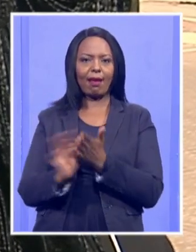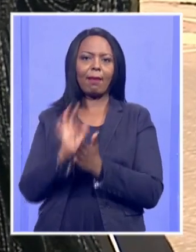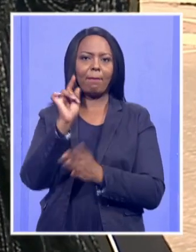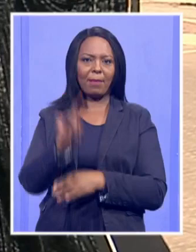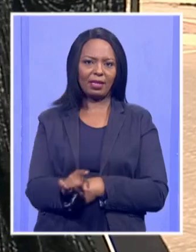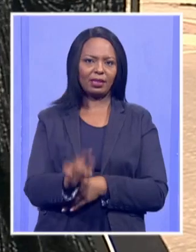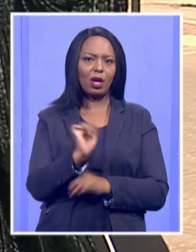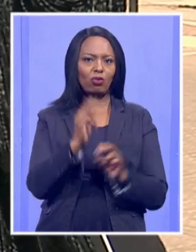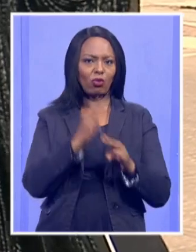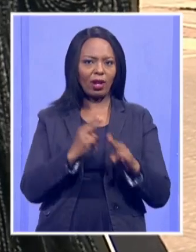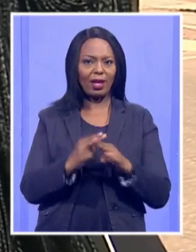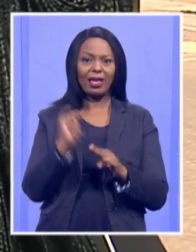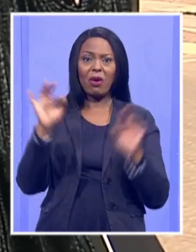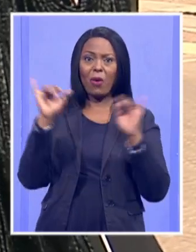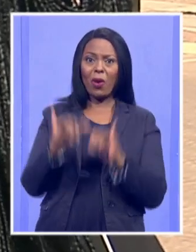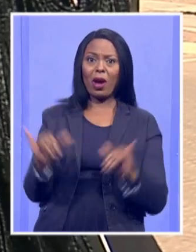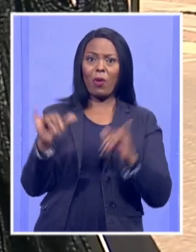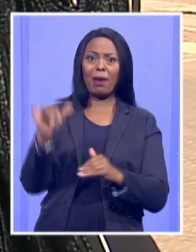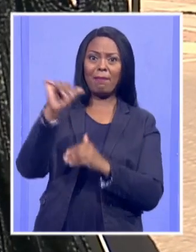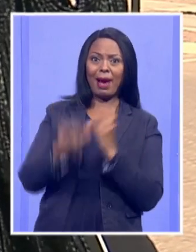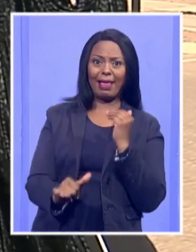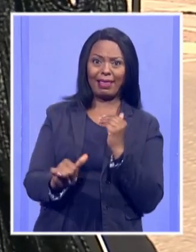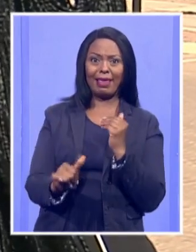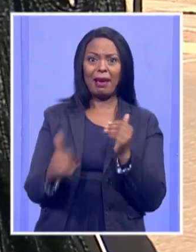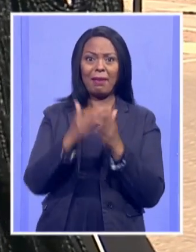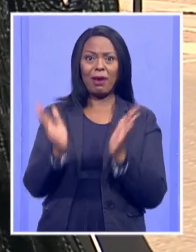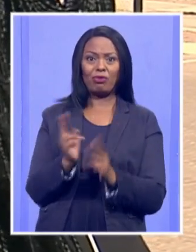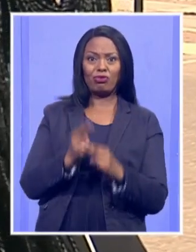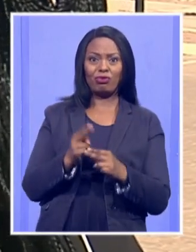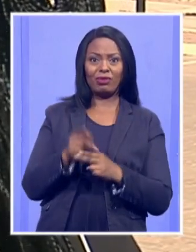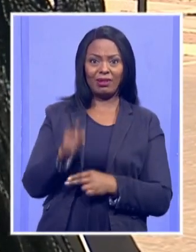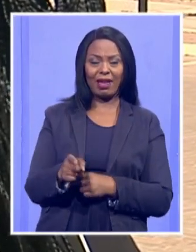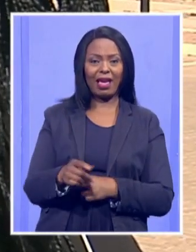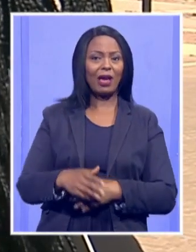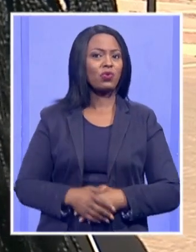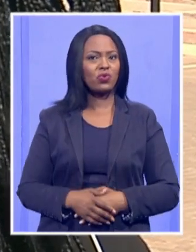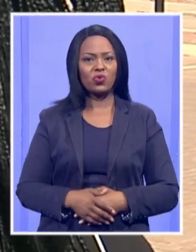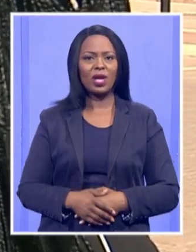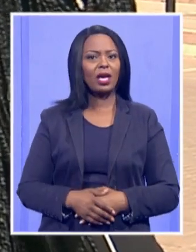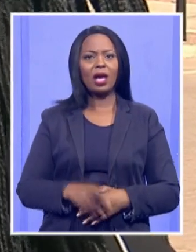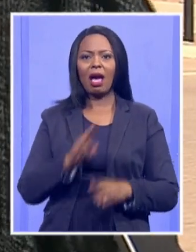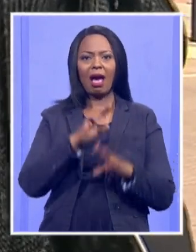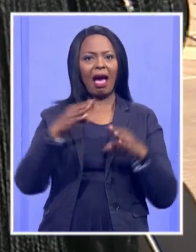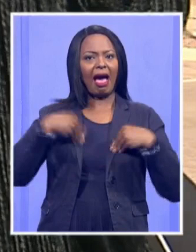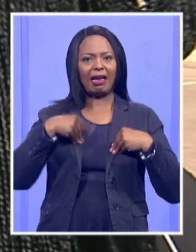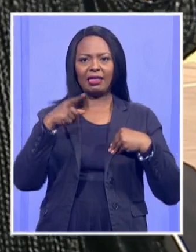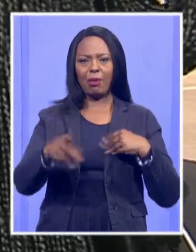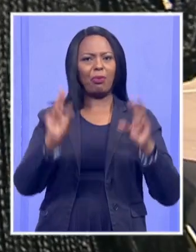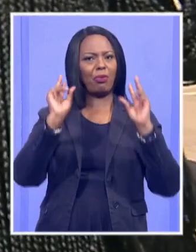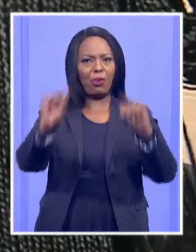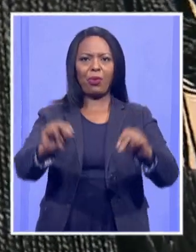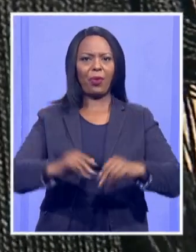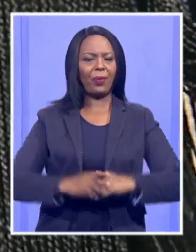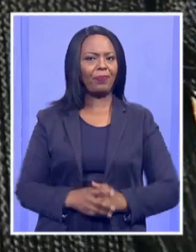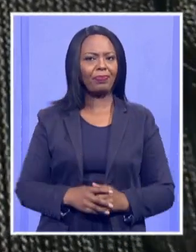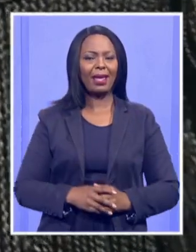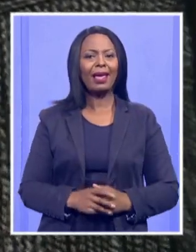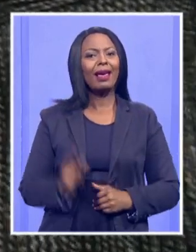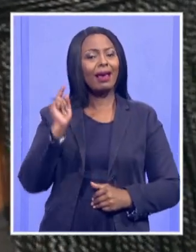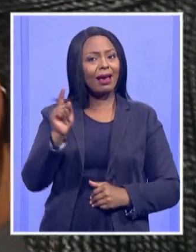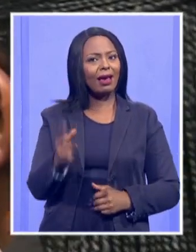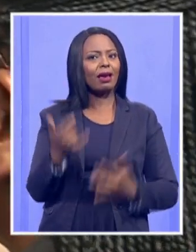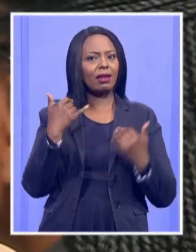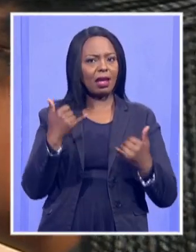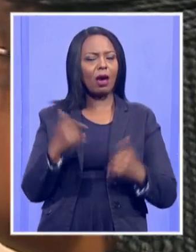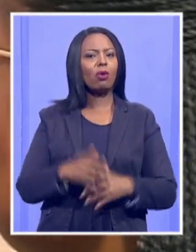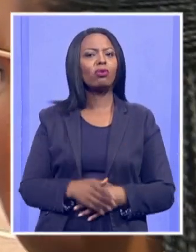wait for a month for bucket system to be changed, then that is something that is completely unacceptable. We are going to immediately